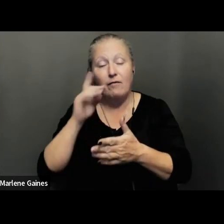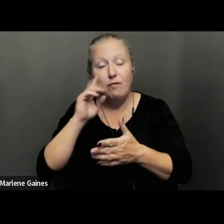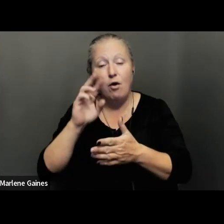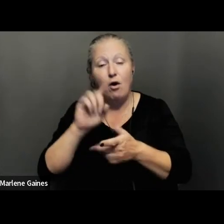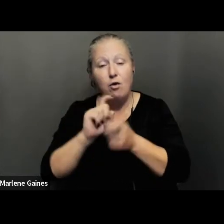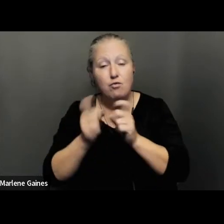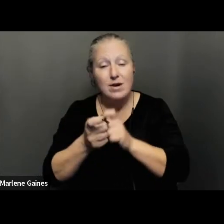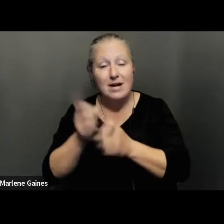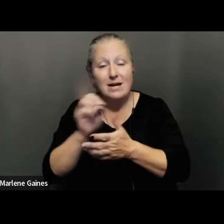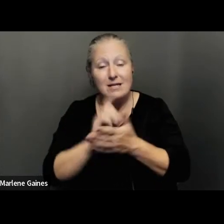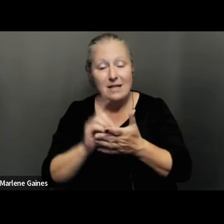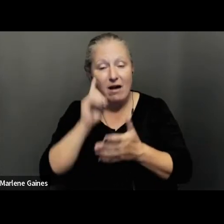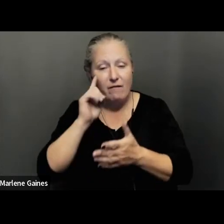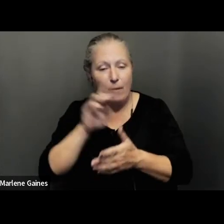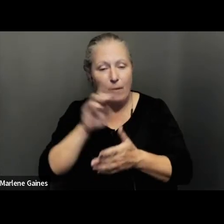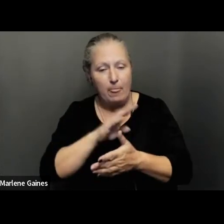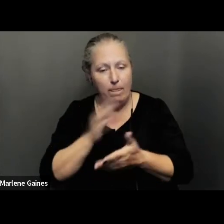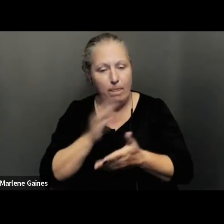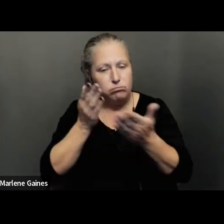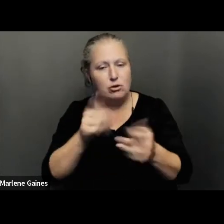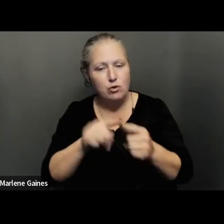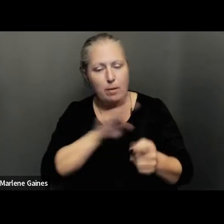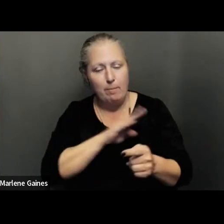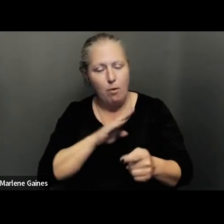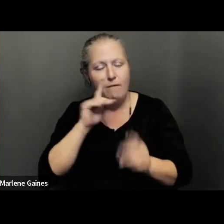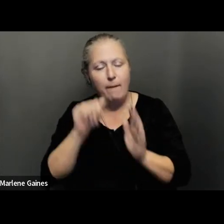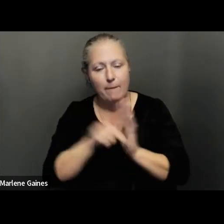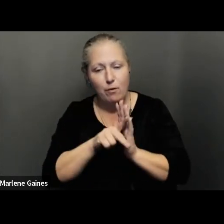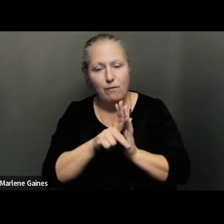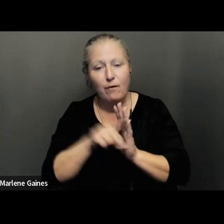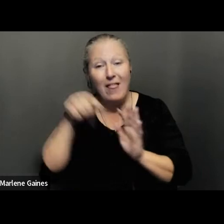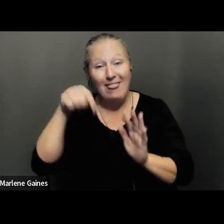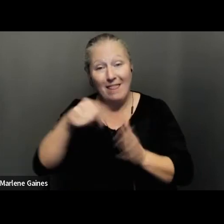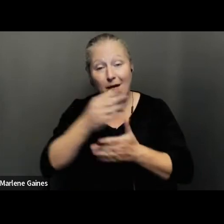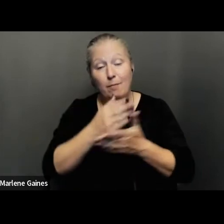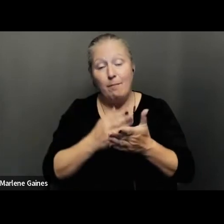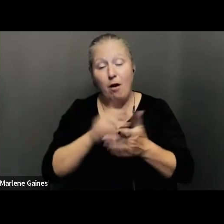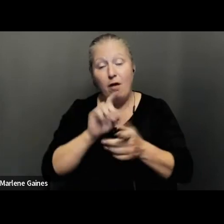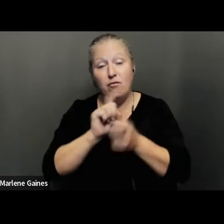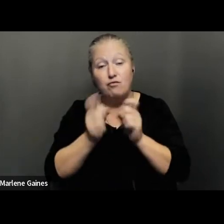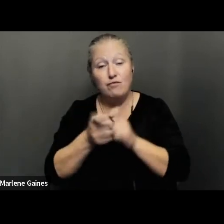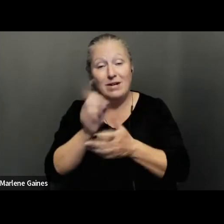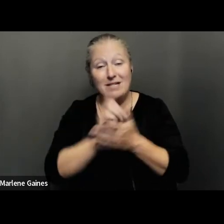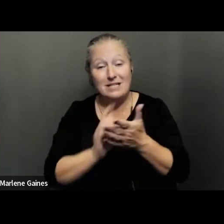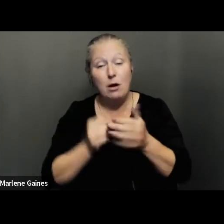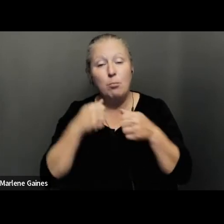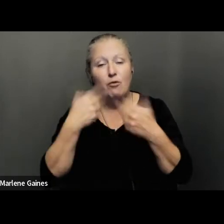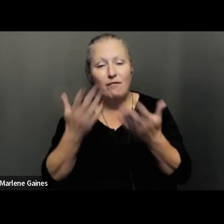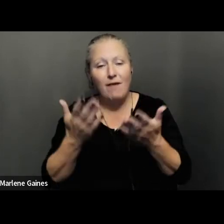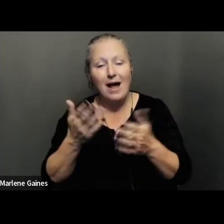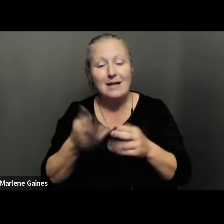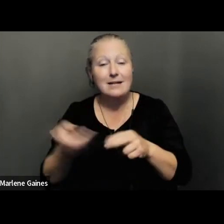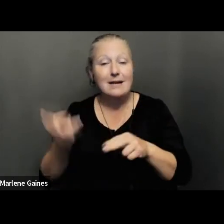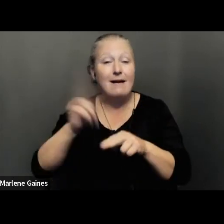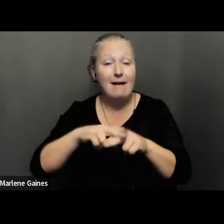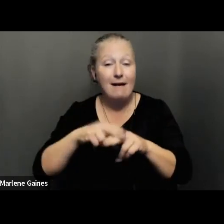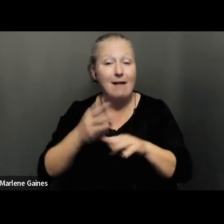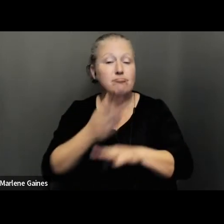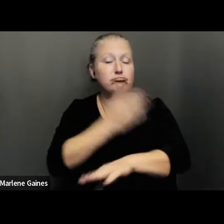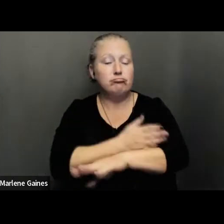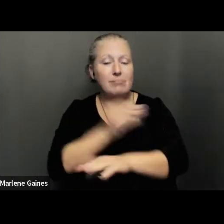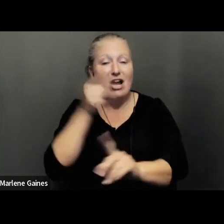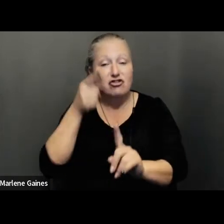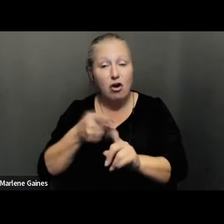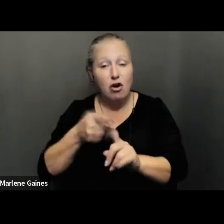the board tonight for approval. And this part of the redesign provides enhanced and targeted support for